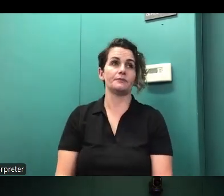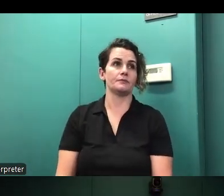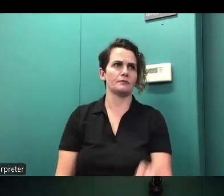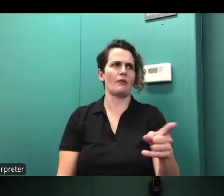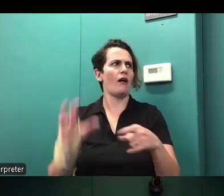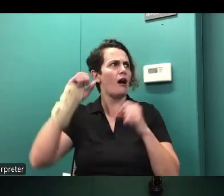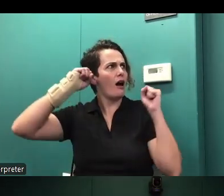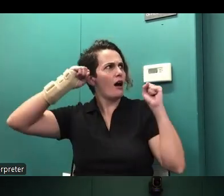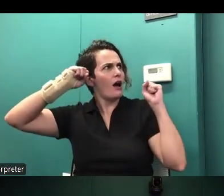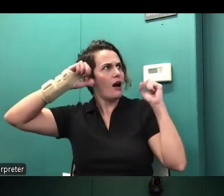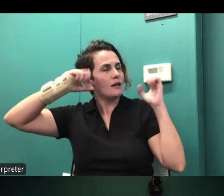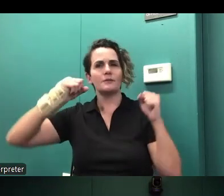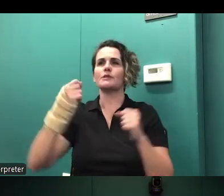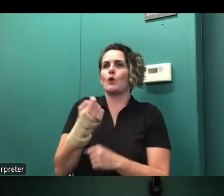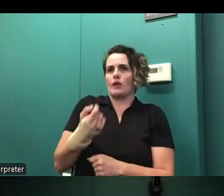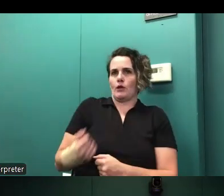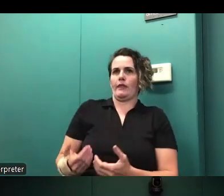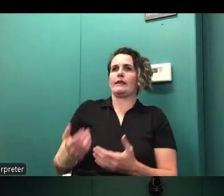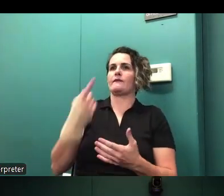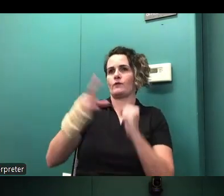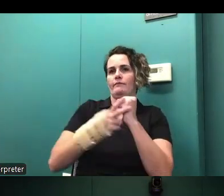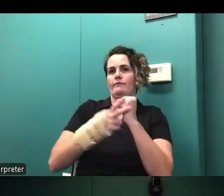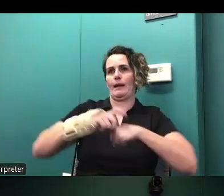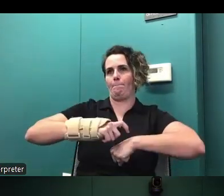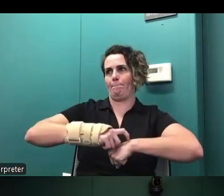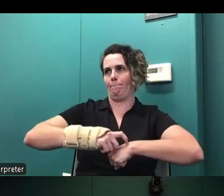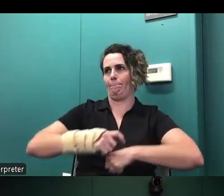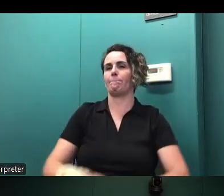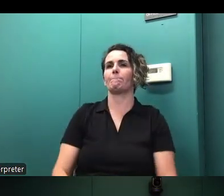It's awesome. Just little things to save time. The other thing that